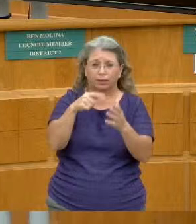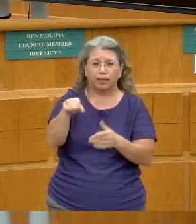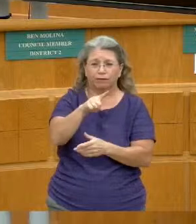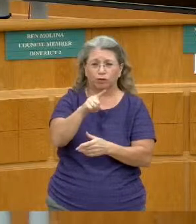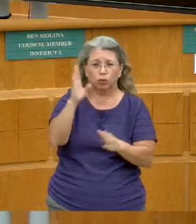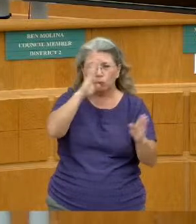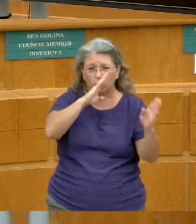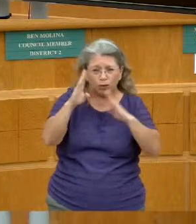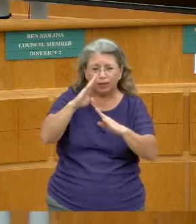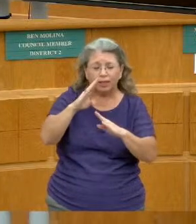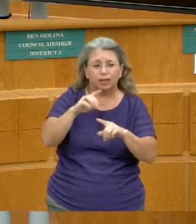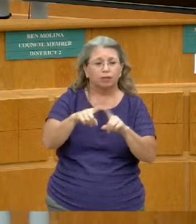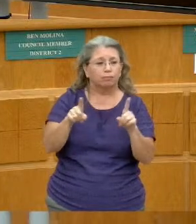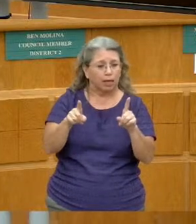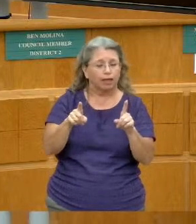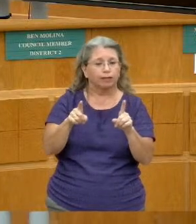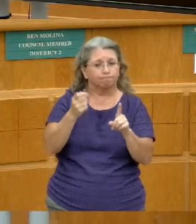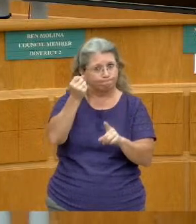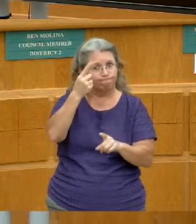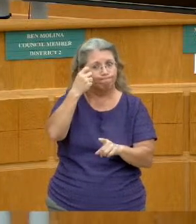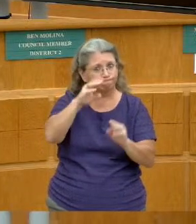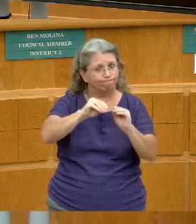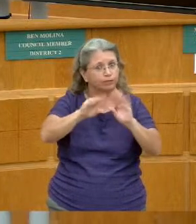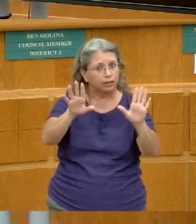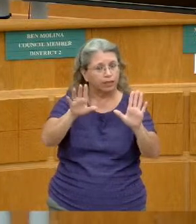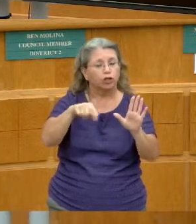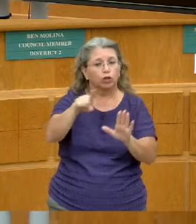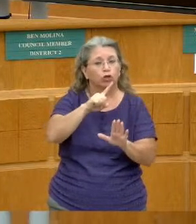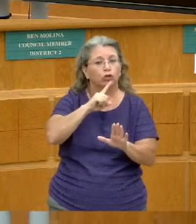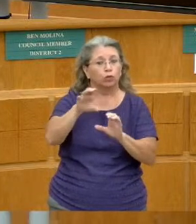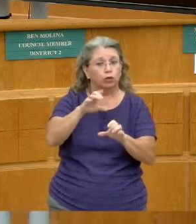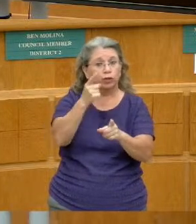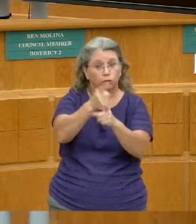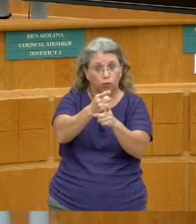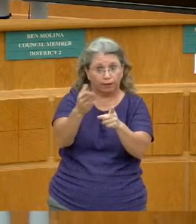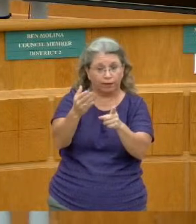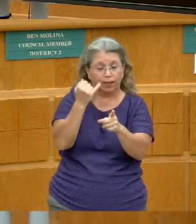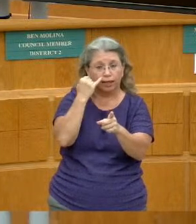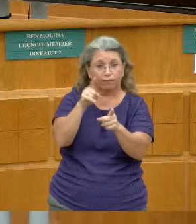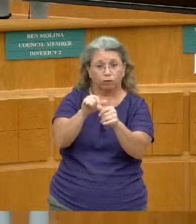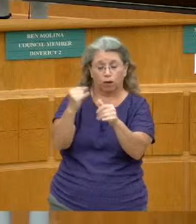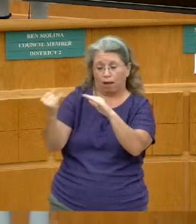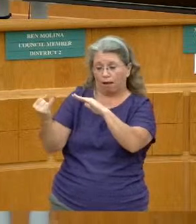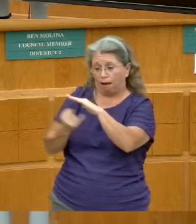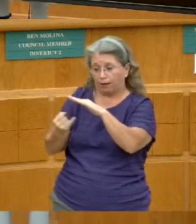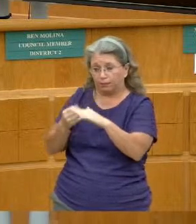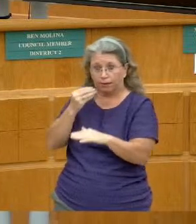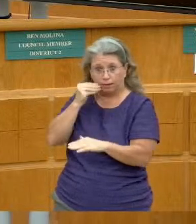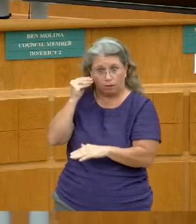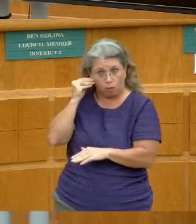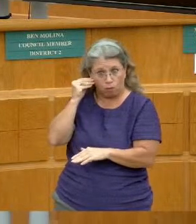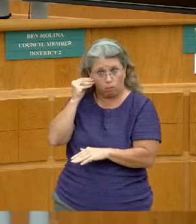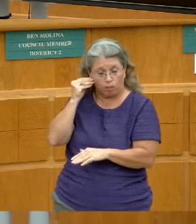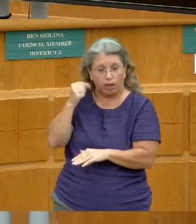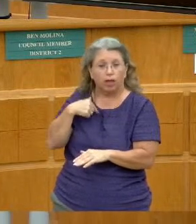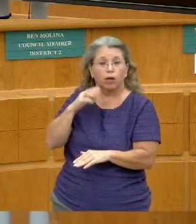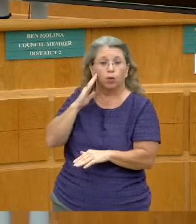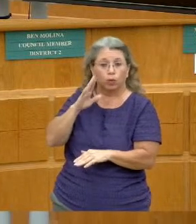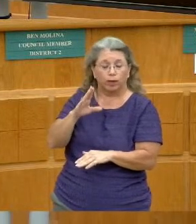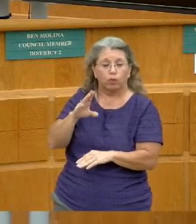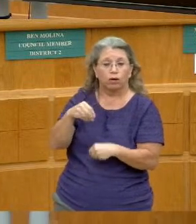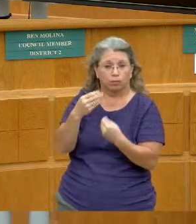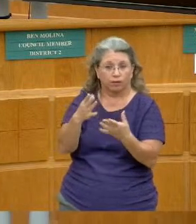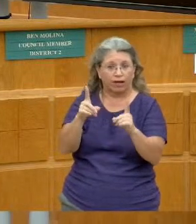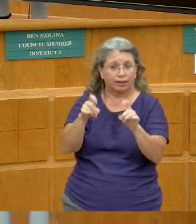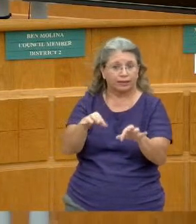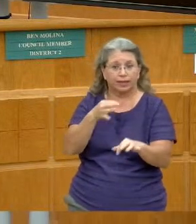worry. But make no mistake, you are doing the right thing by isolating at home, and we are going to get you these tests as